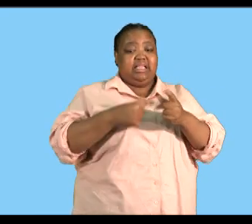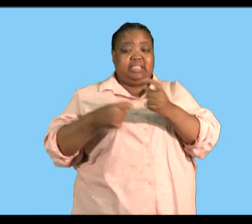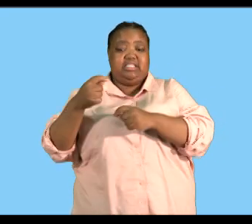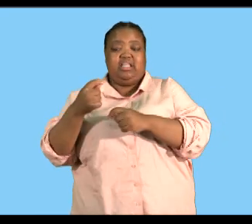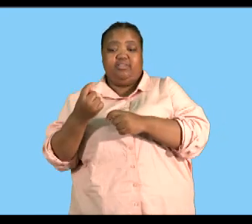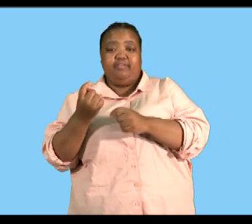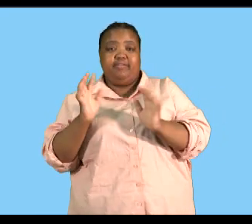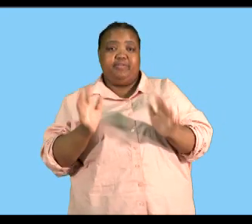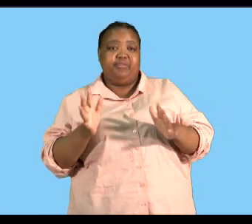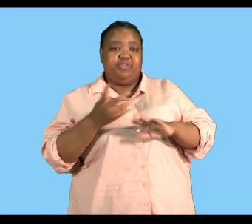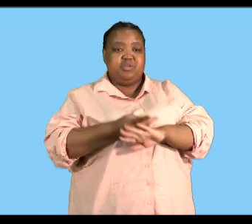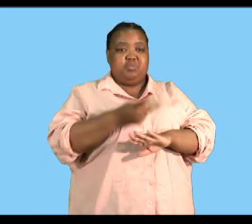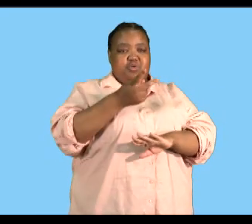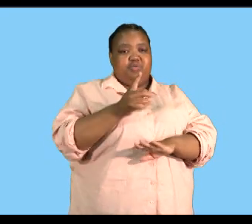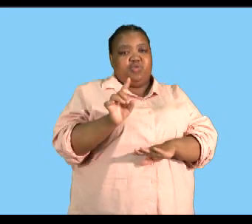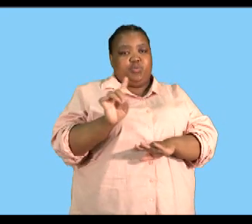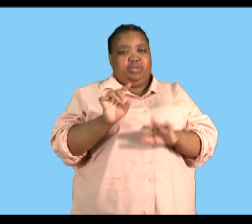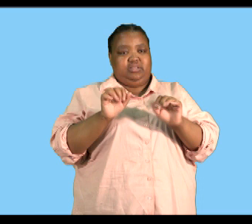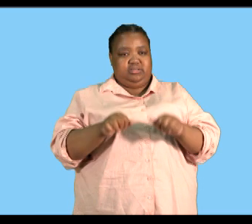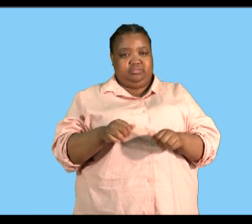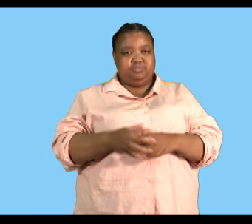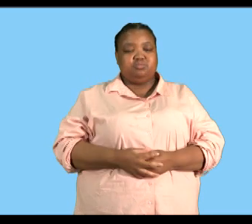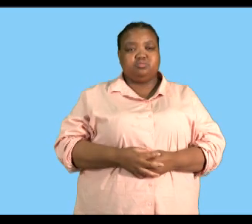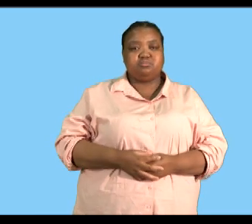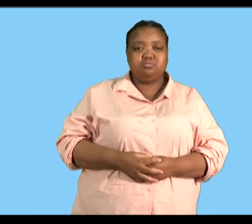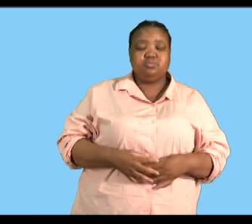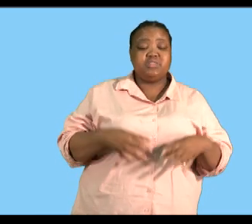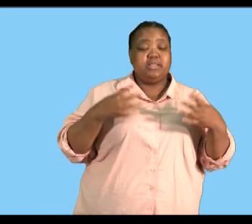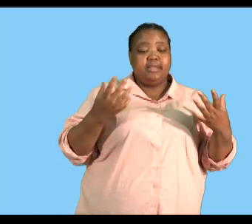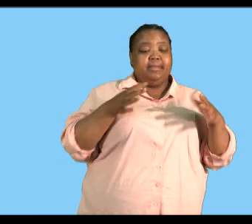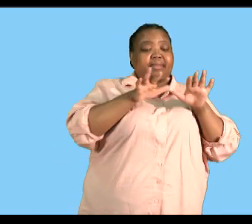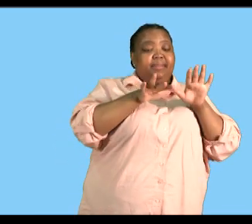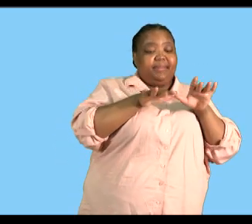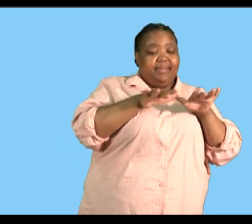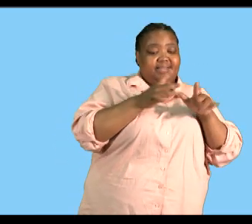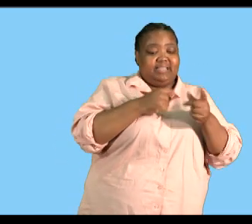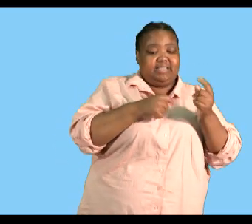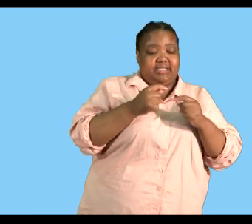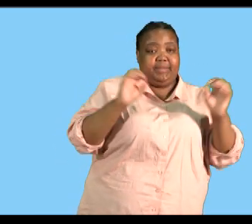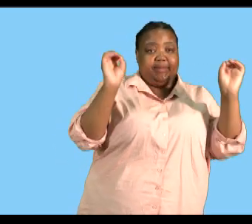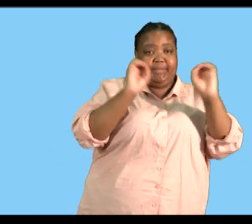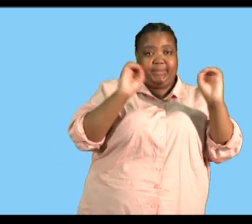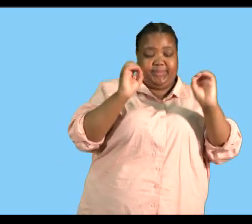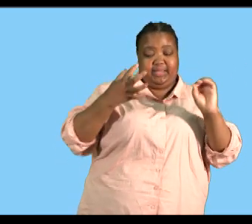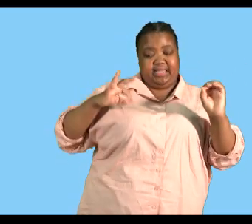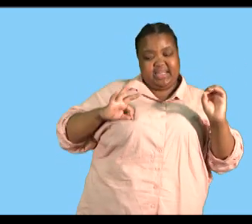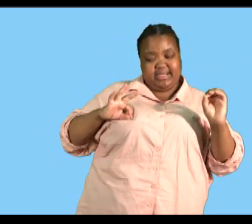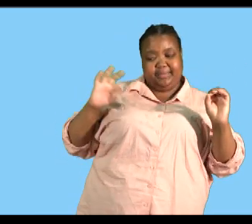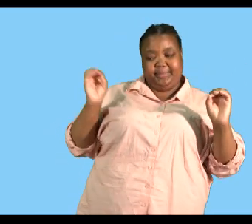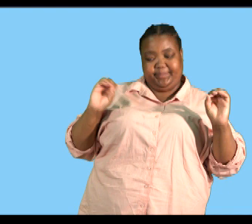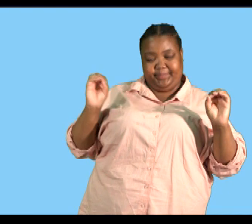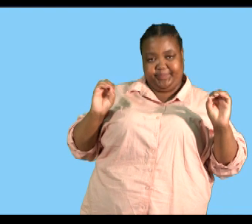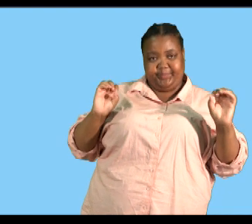from the table, when he sold 0 bird, there was no income. So he only received the income when